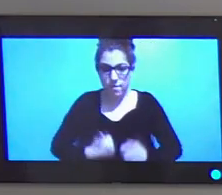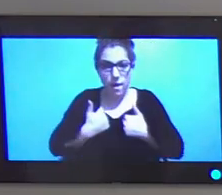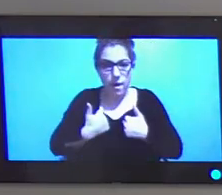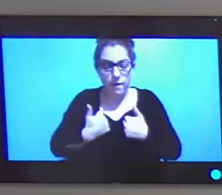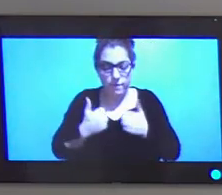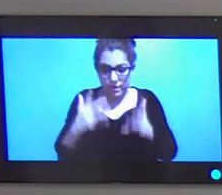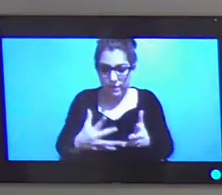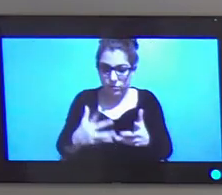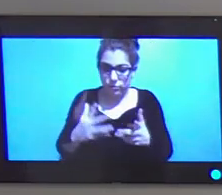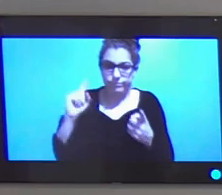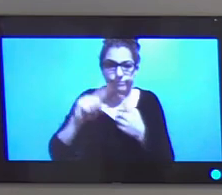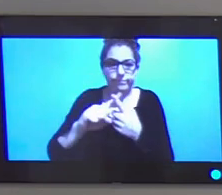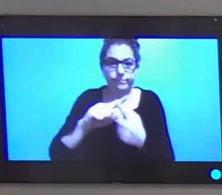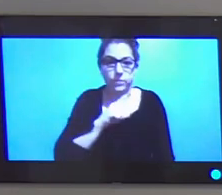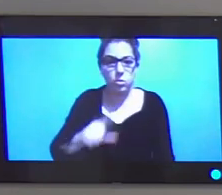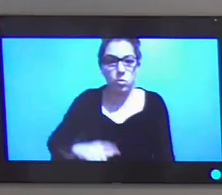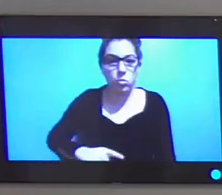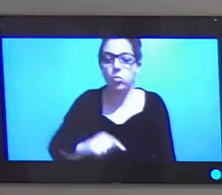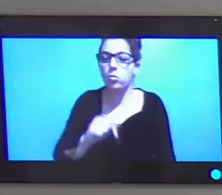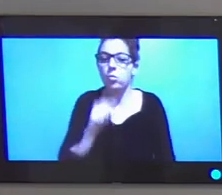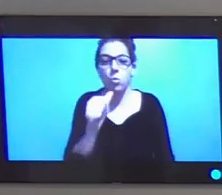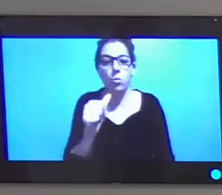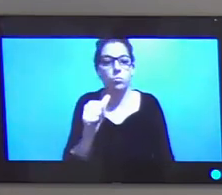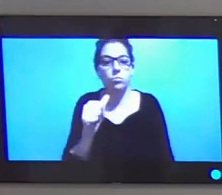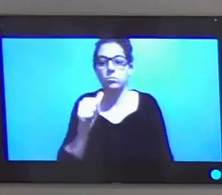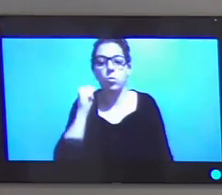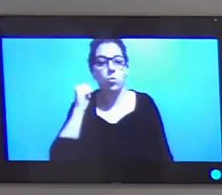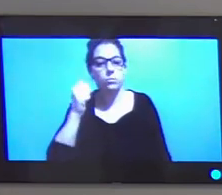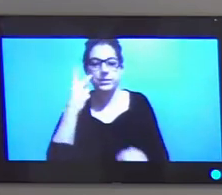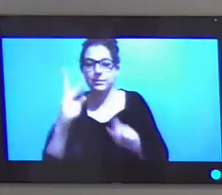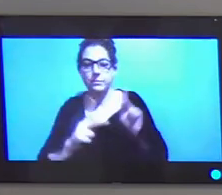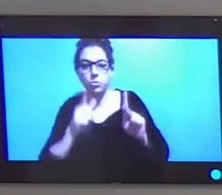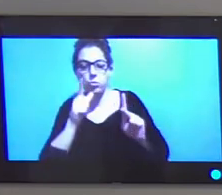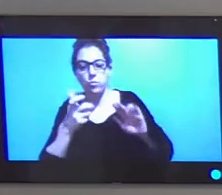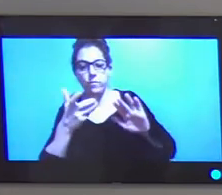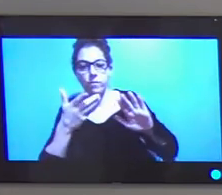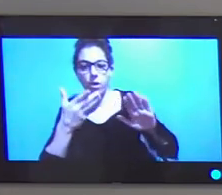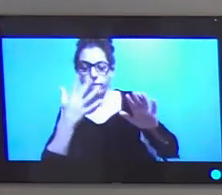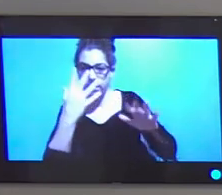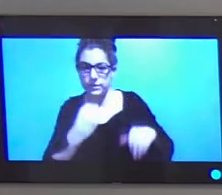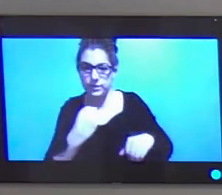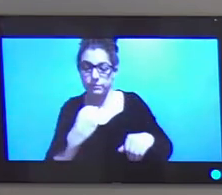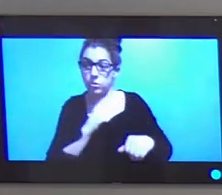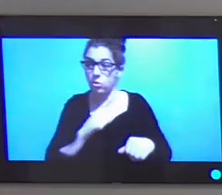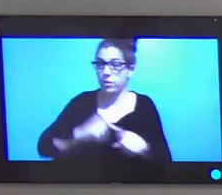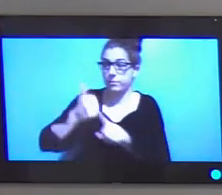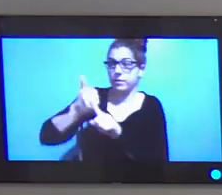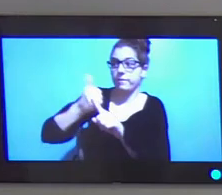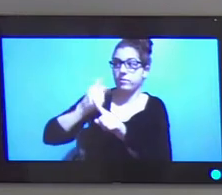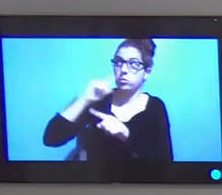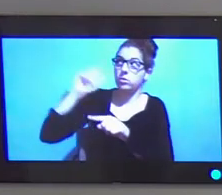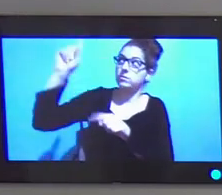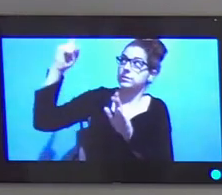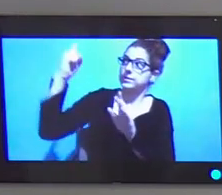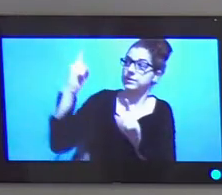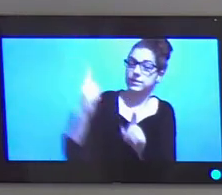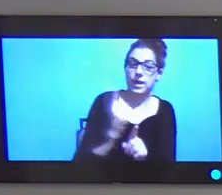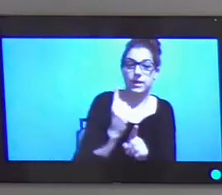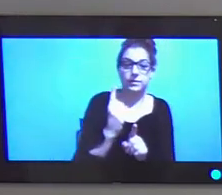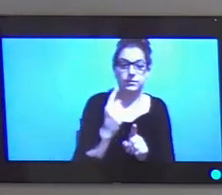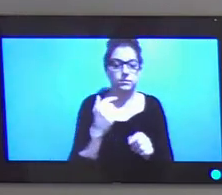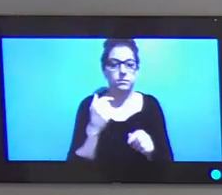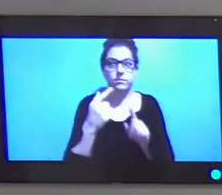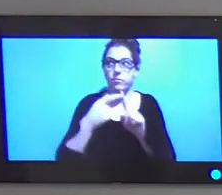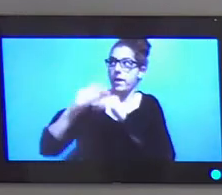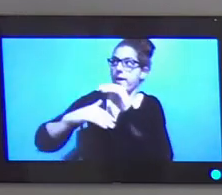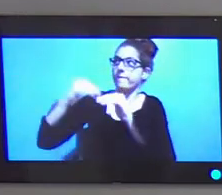Lord, will not perceive those who have fallen asleep. The Lord himself will descend from heaven with a cry of command, and with the voice